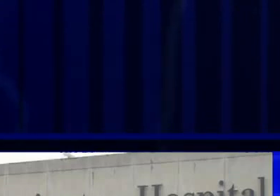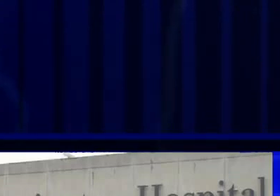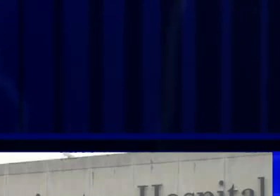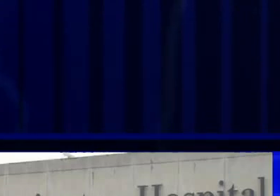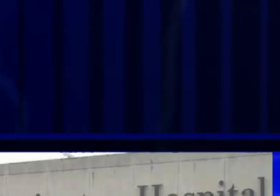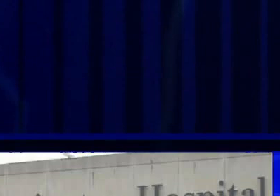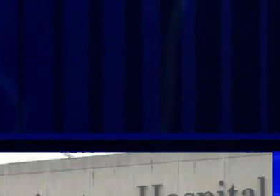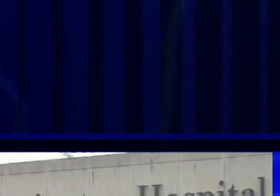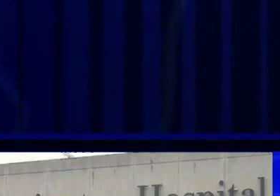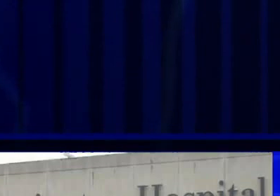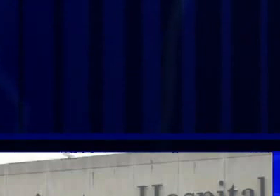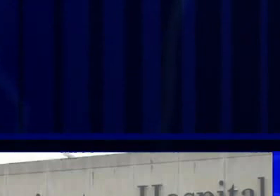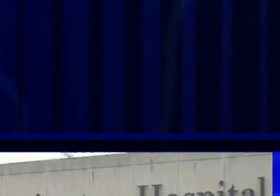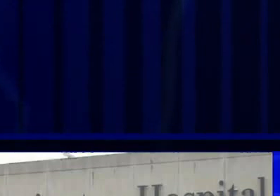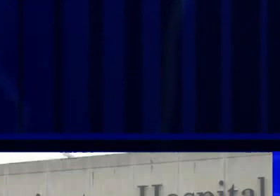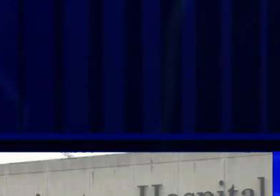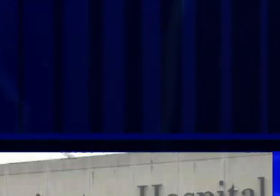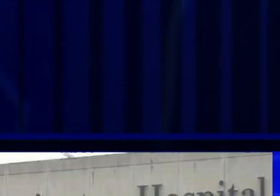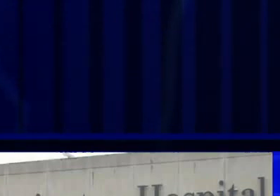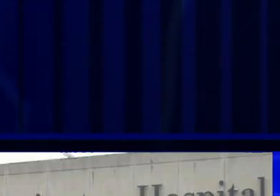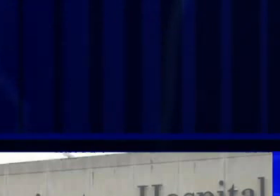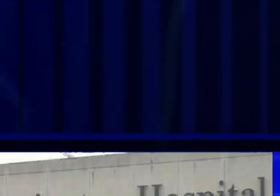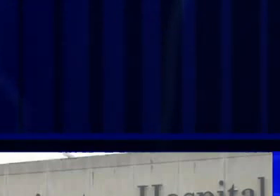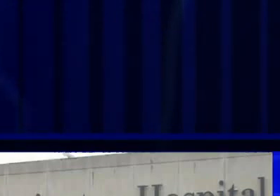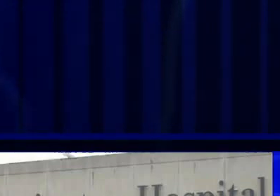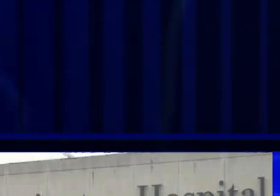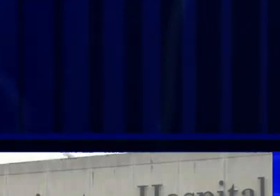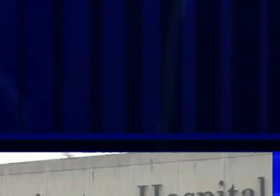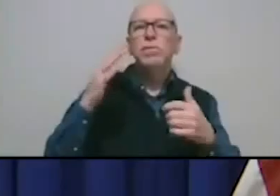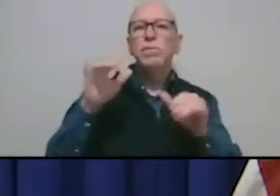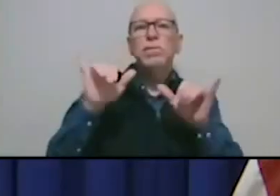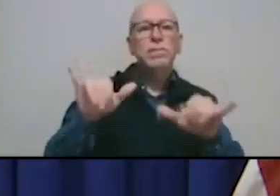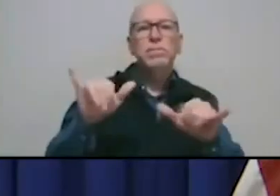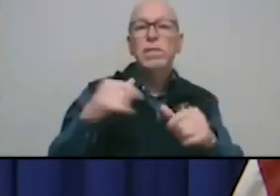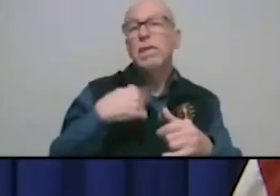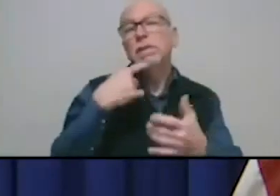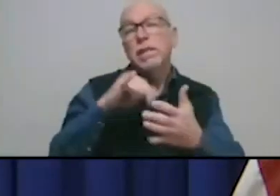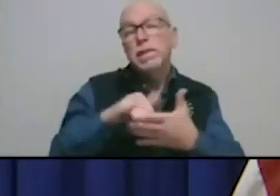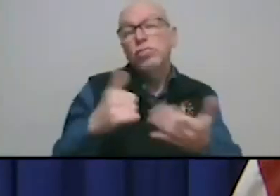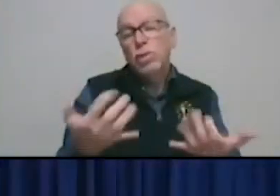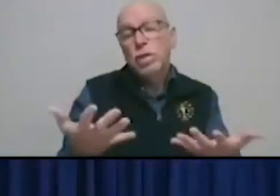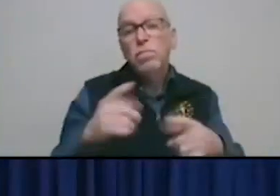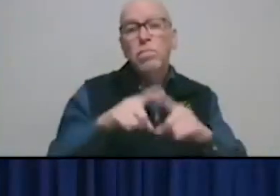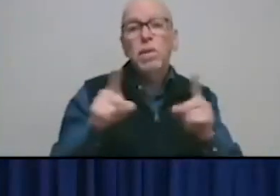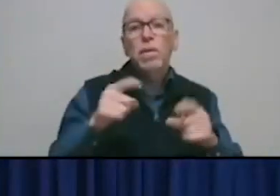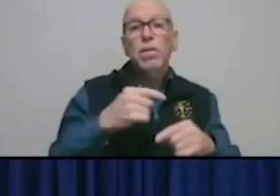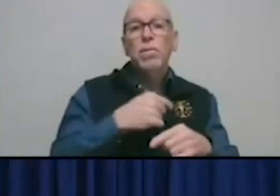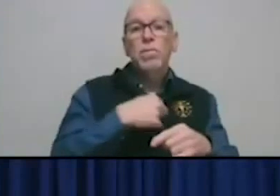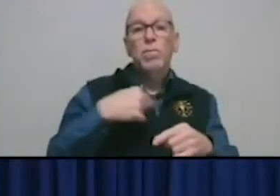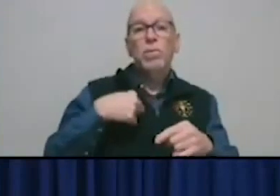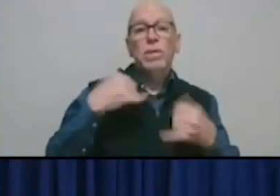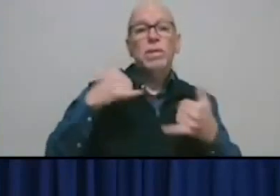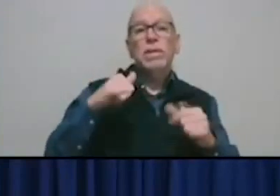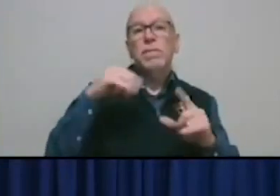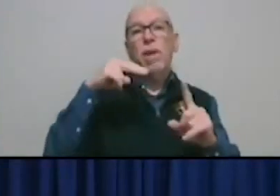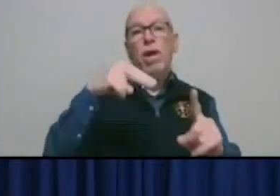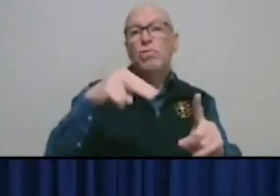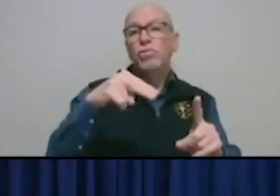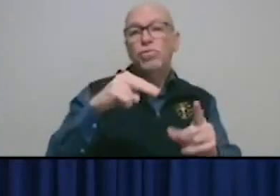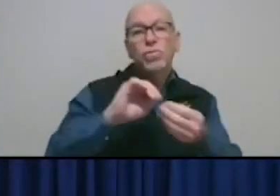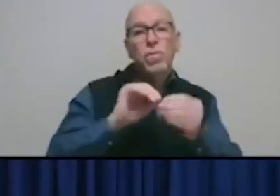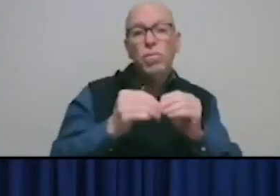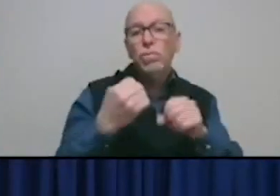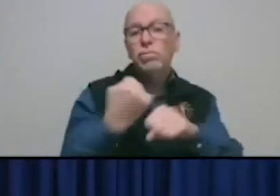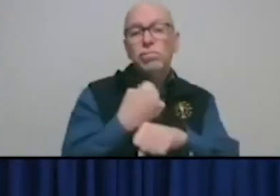in COVID-19 hospitalizations, he's ready to lift the ban. But we monitor these numbers again every day,